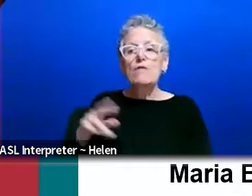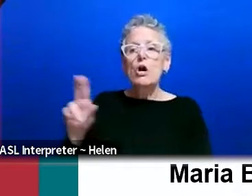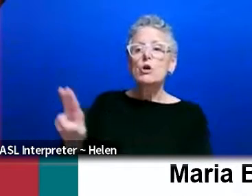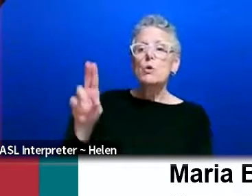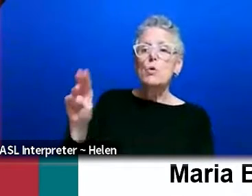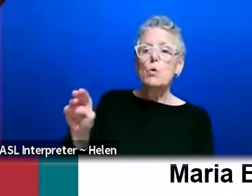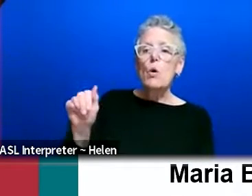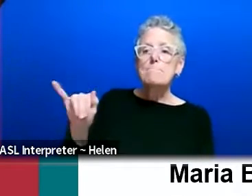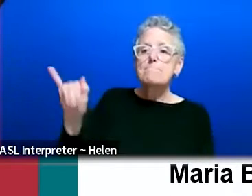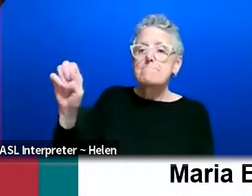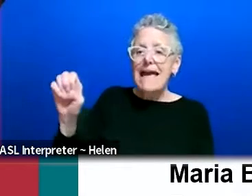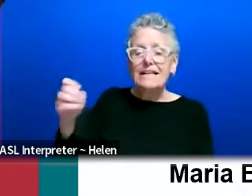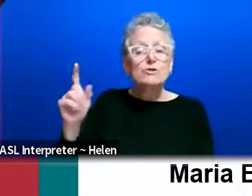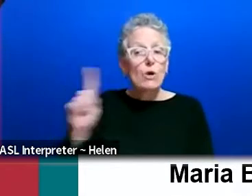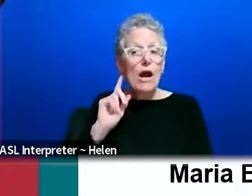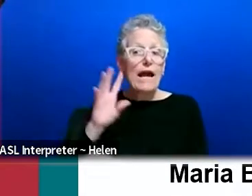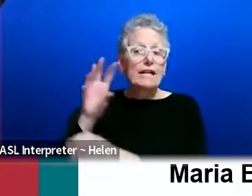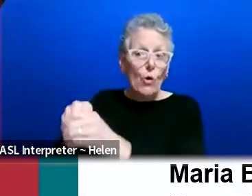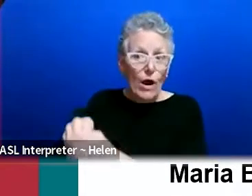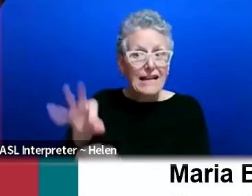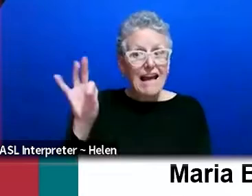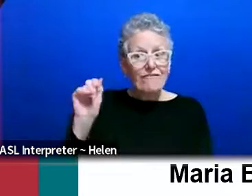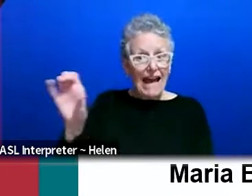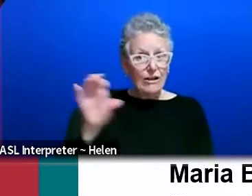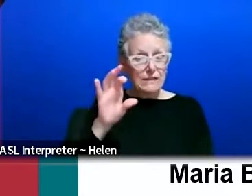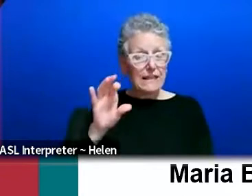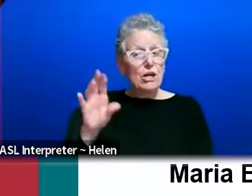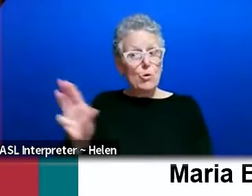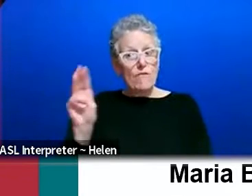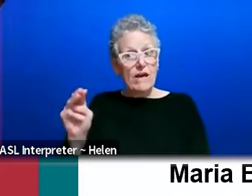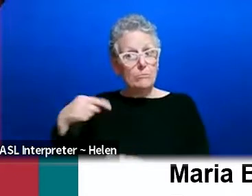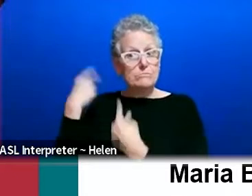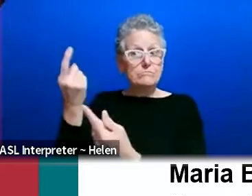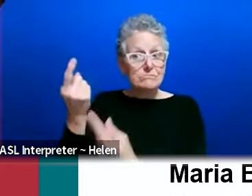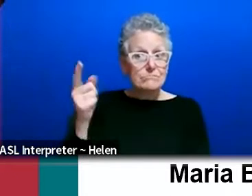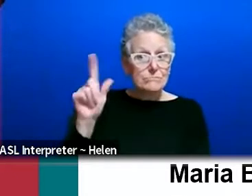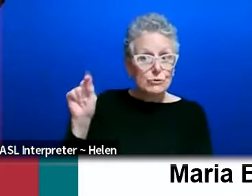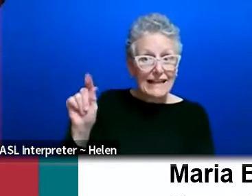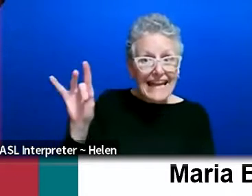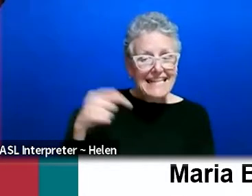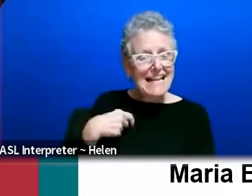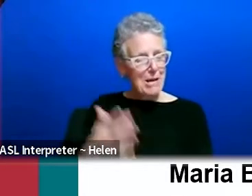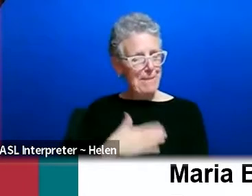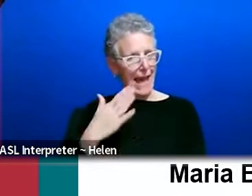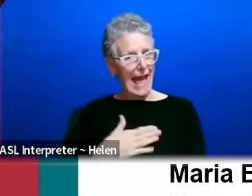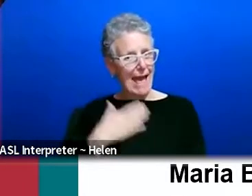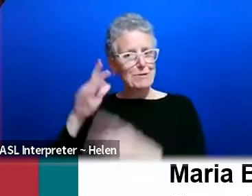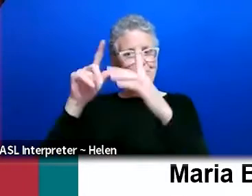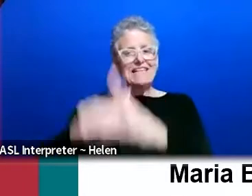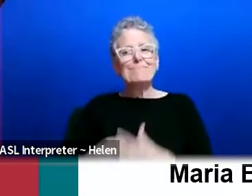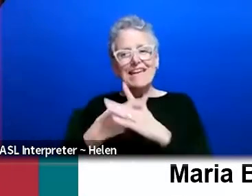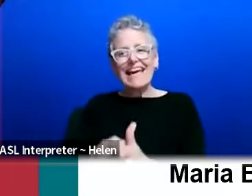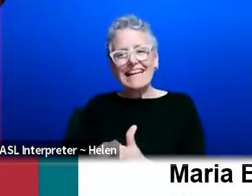joined faculty at the University of Michigan in 2018. And I'm really happy to be beginning